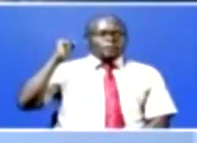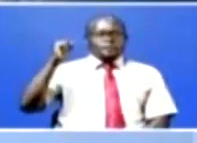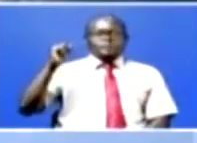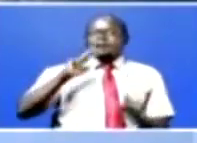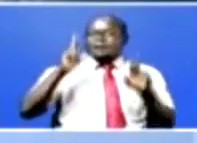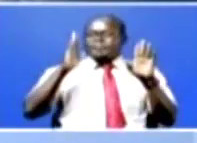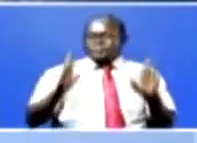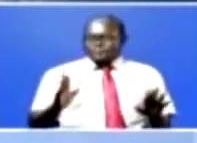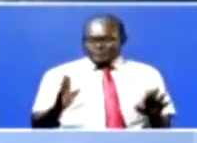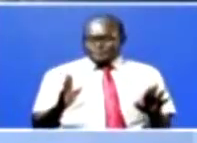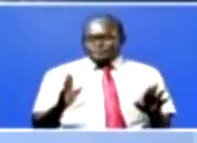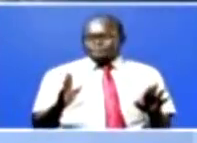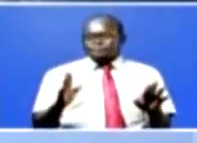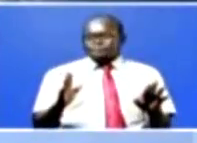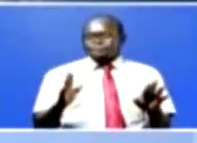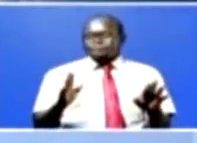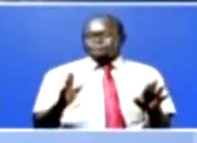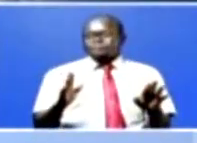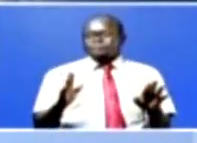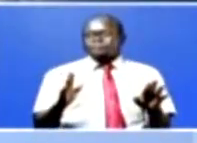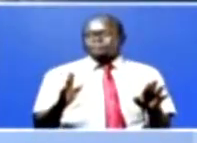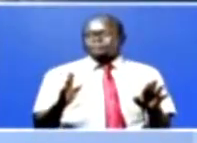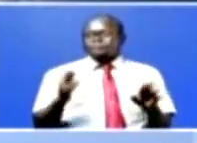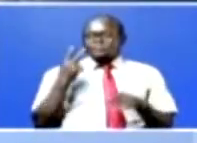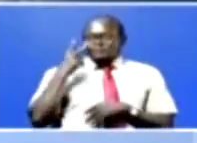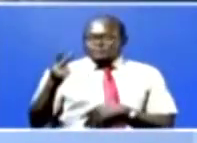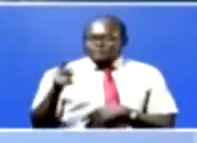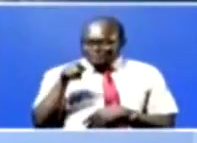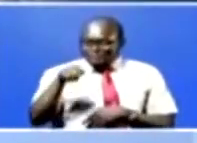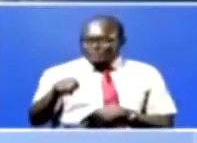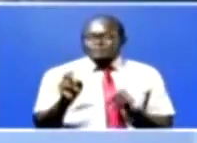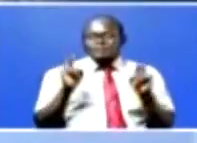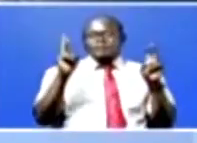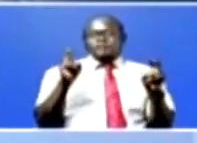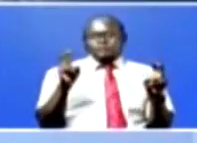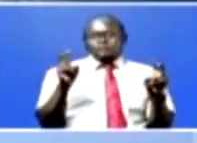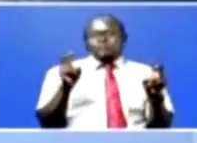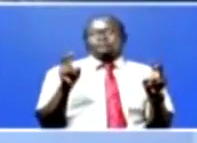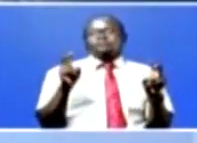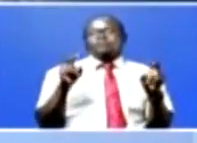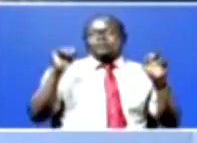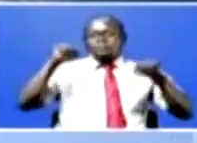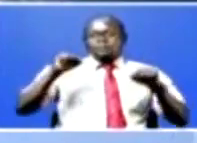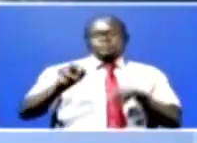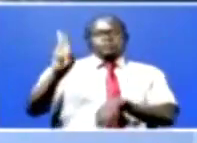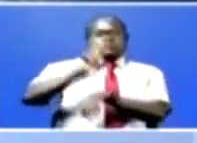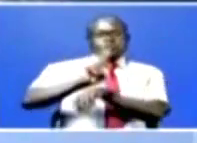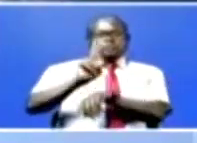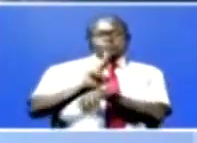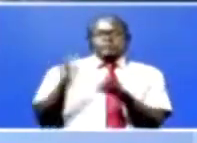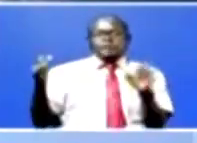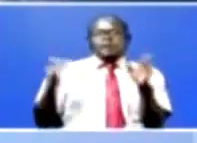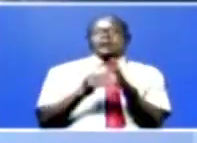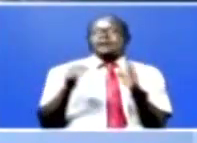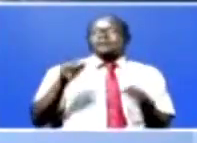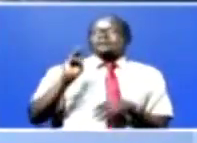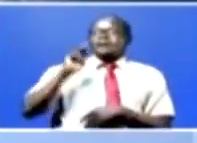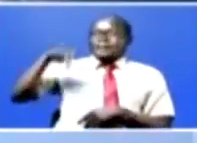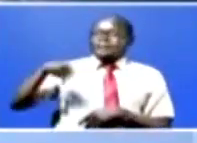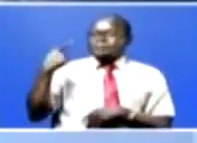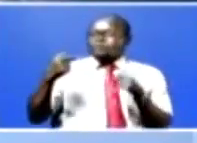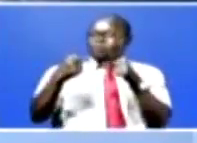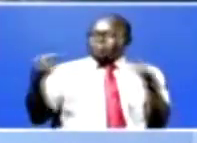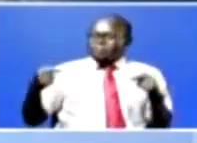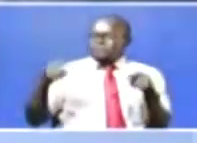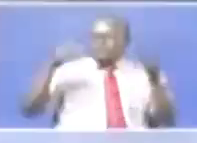senior political affairs reporter Chris Thairu looks at some of the disciplinary measures likely to be taken against the rebel